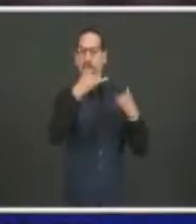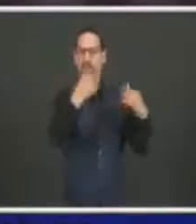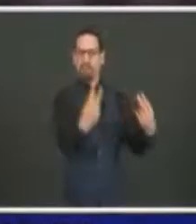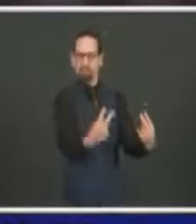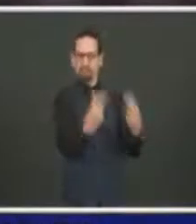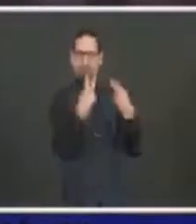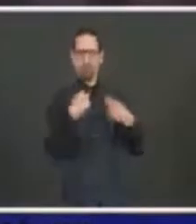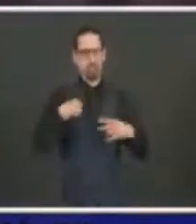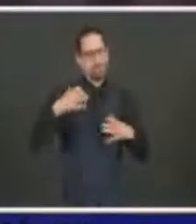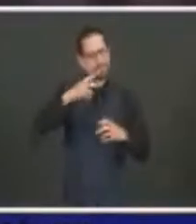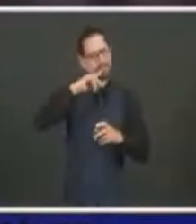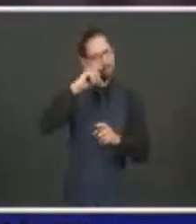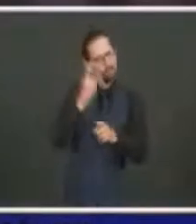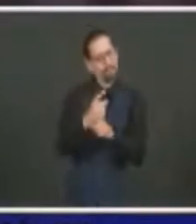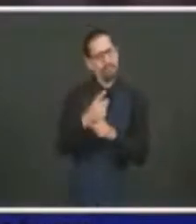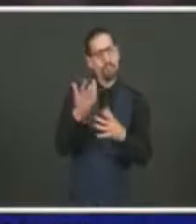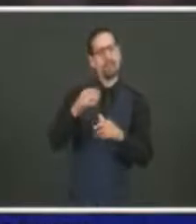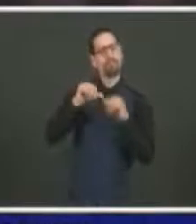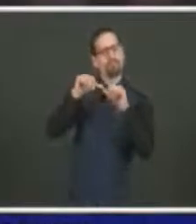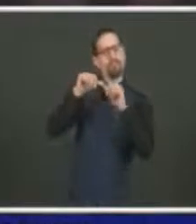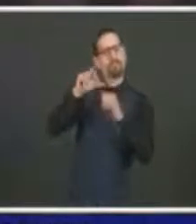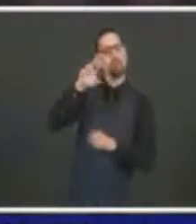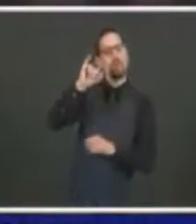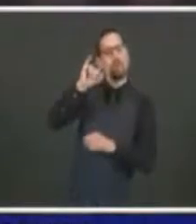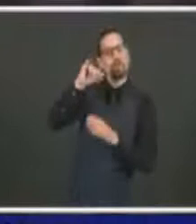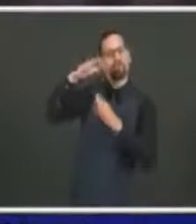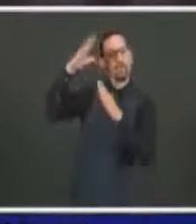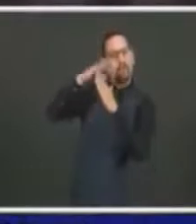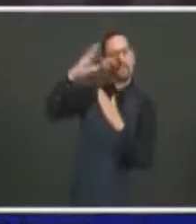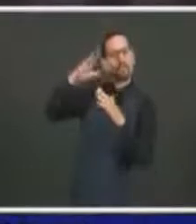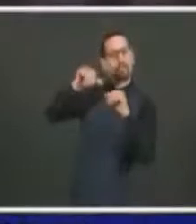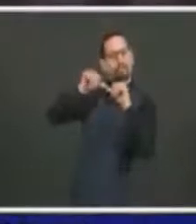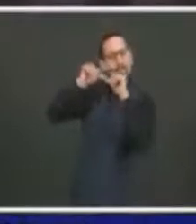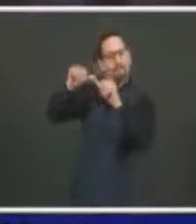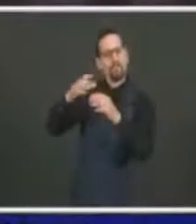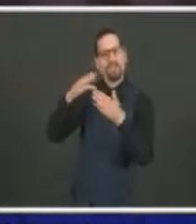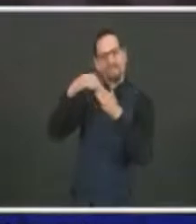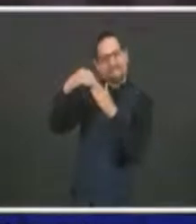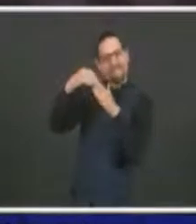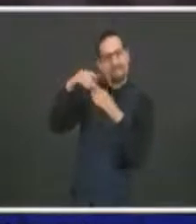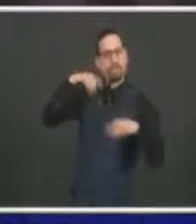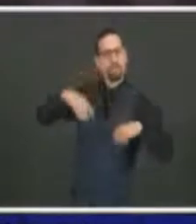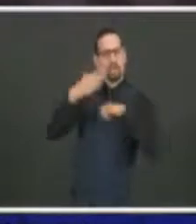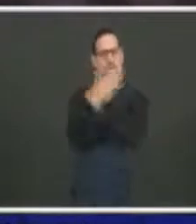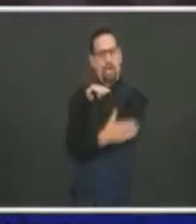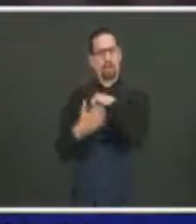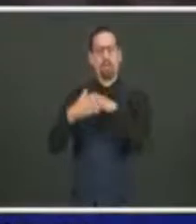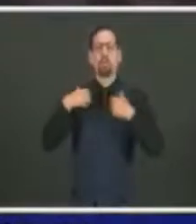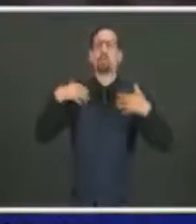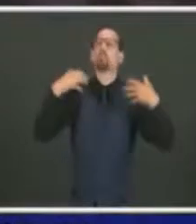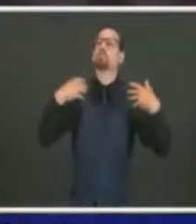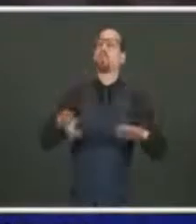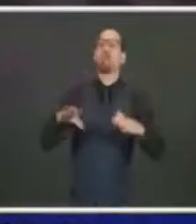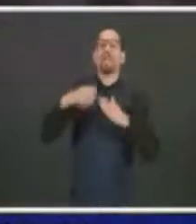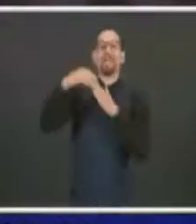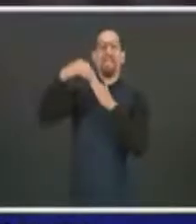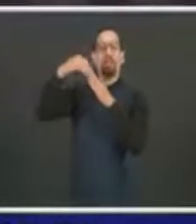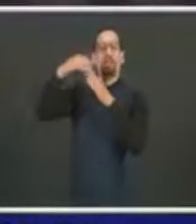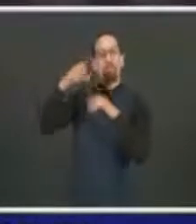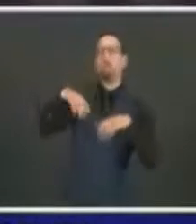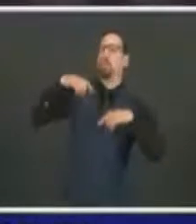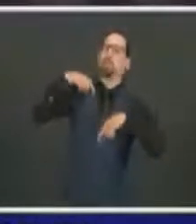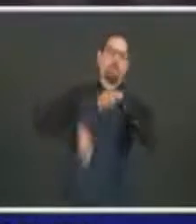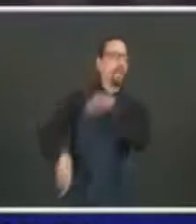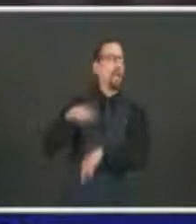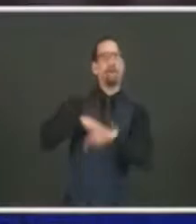to continue to lead the nation. I don't want setbacks. And the reality is we are where we are because